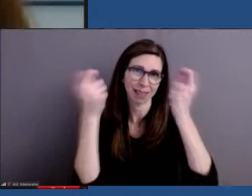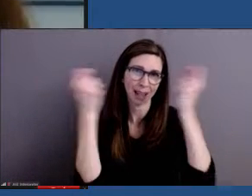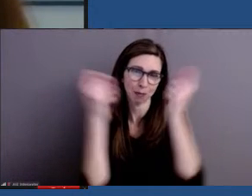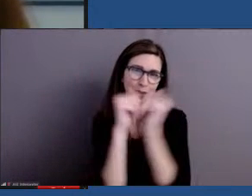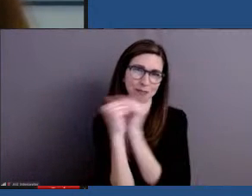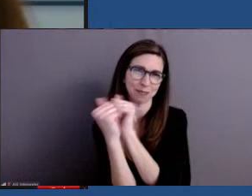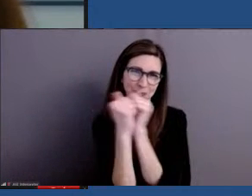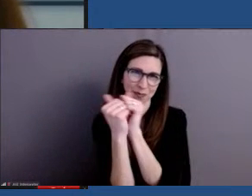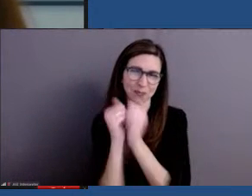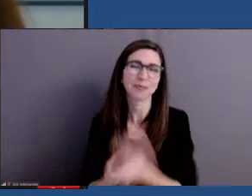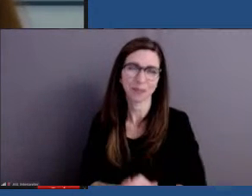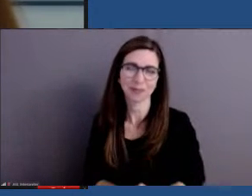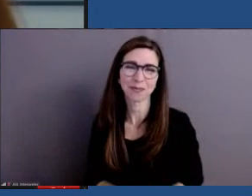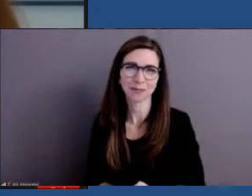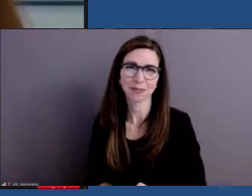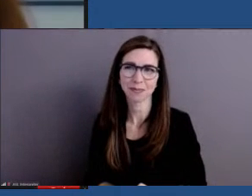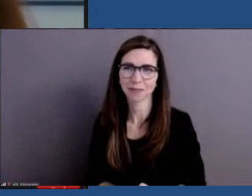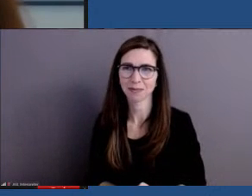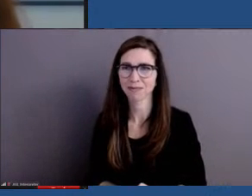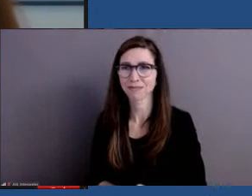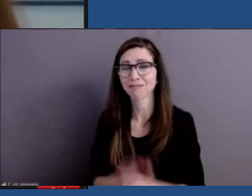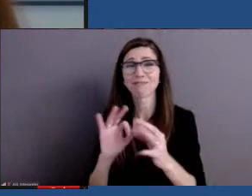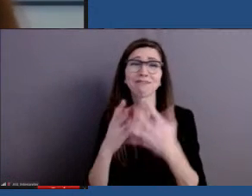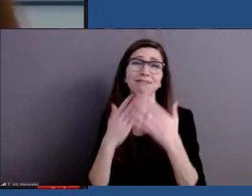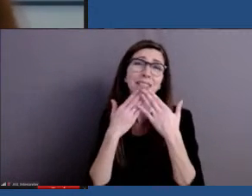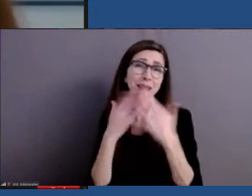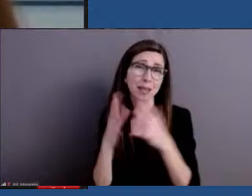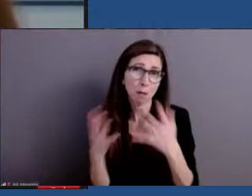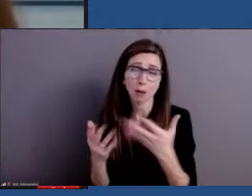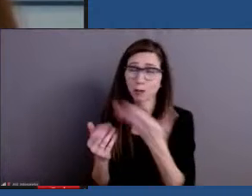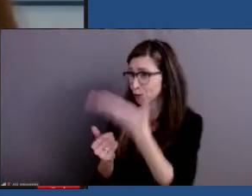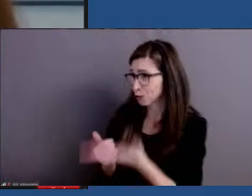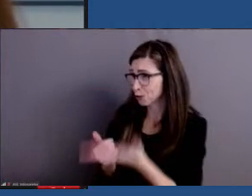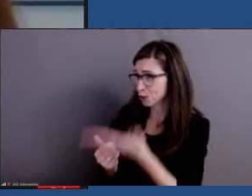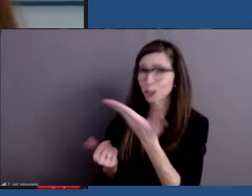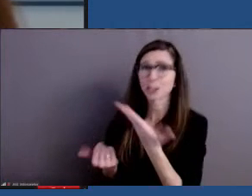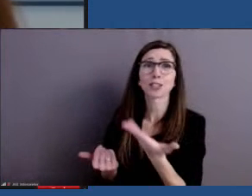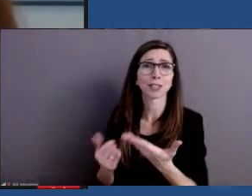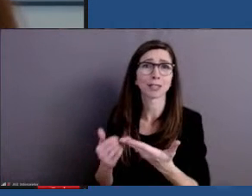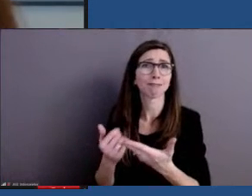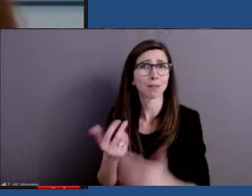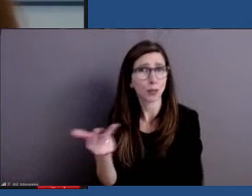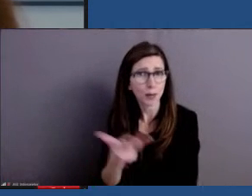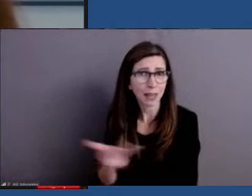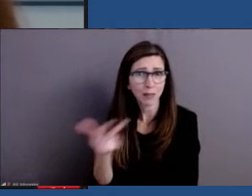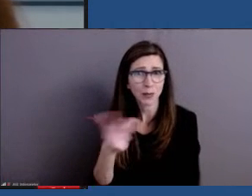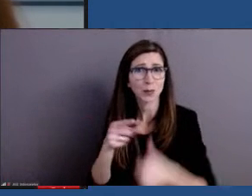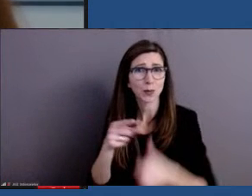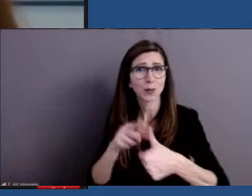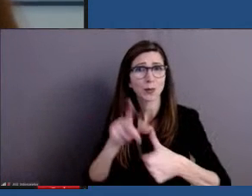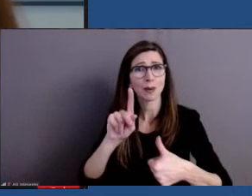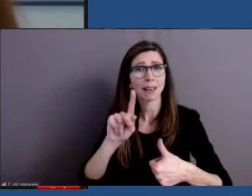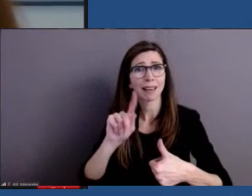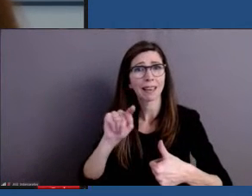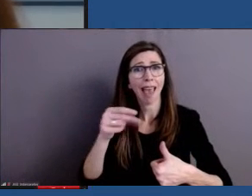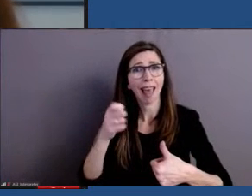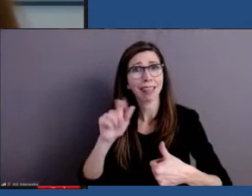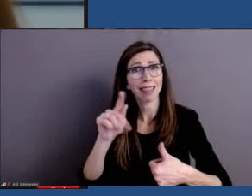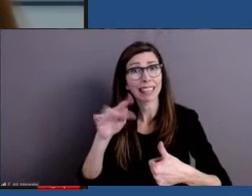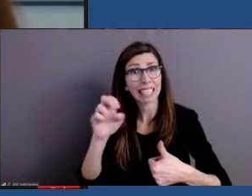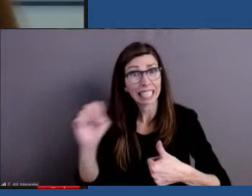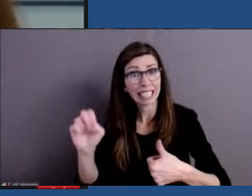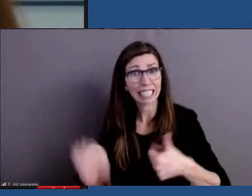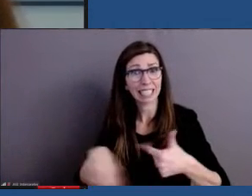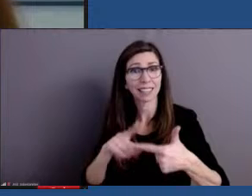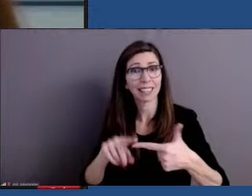Thank you very much. Thank you for your presentation, Kathleen, Wayne, and Kim. We always learn a lot from